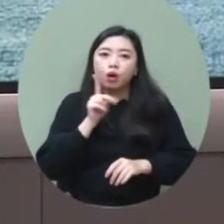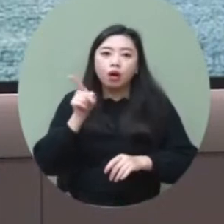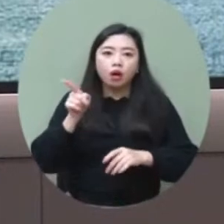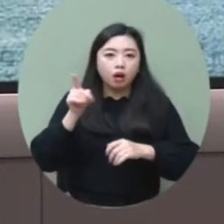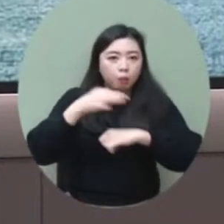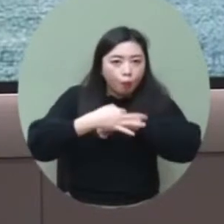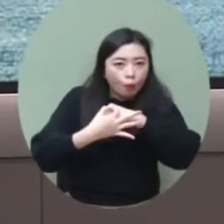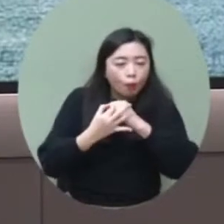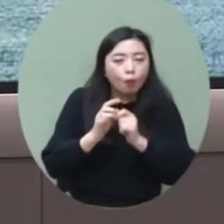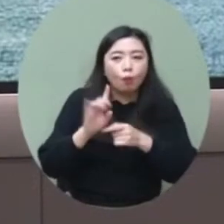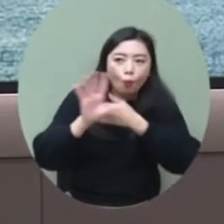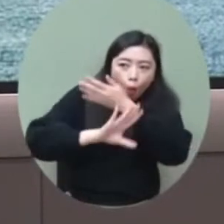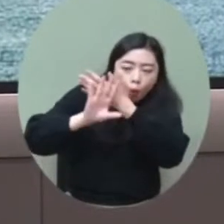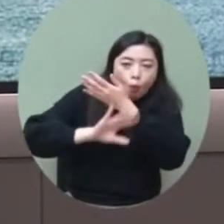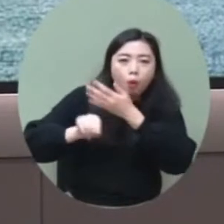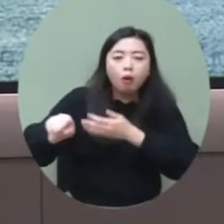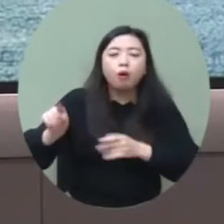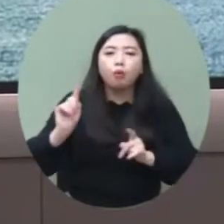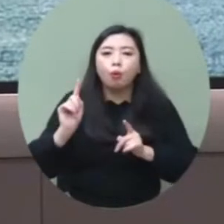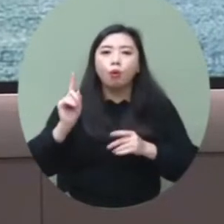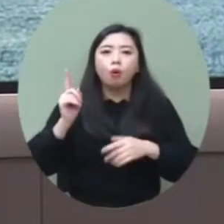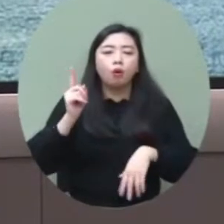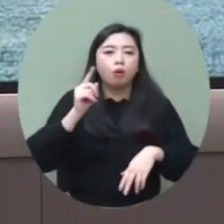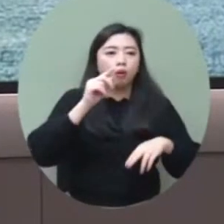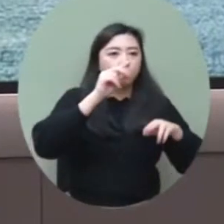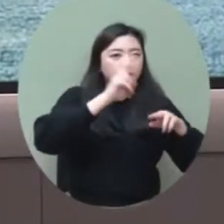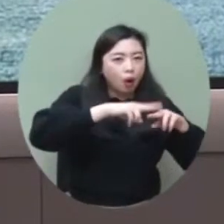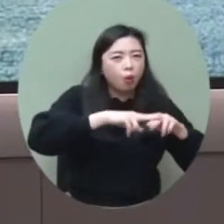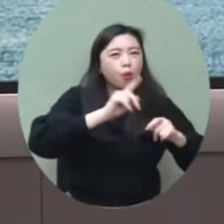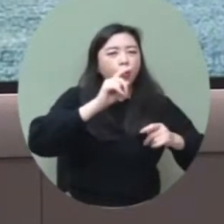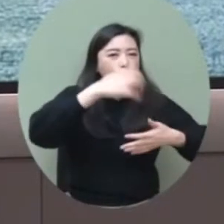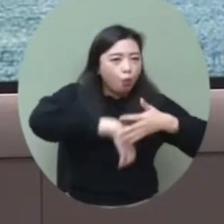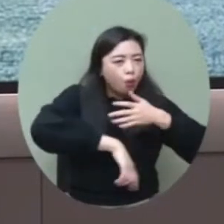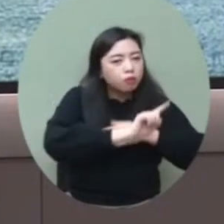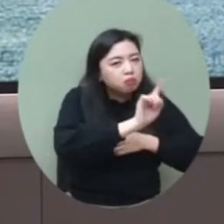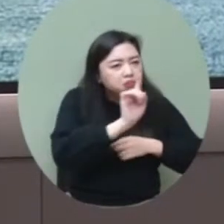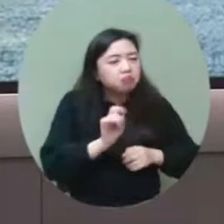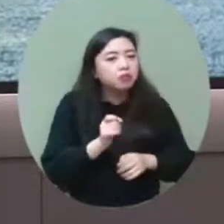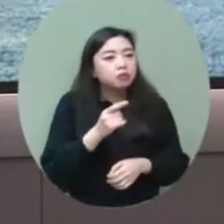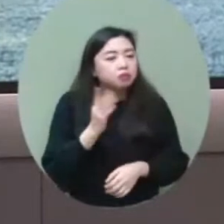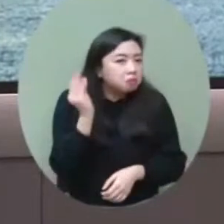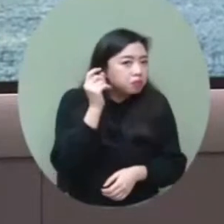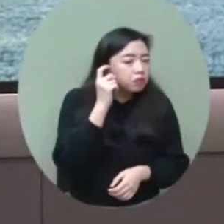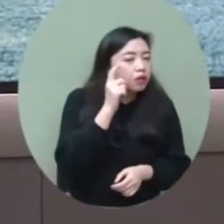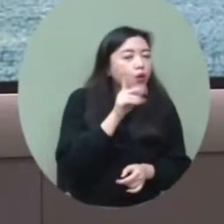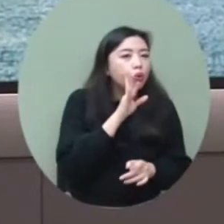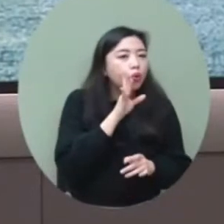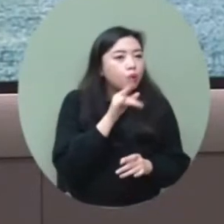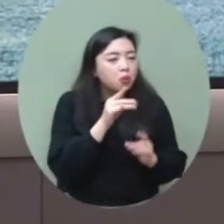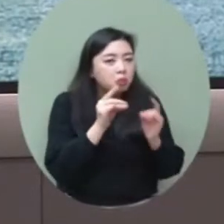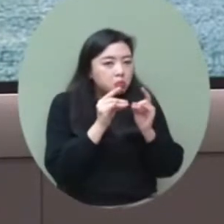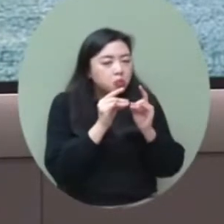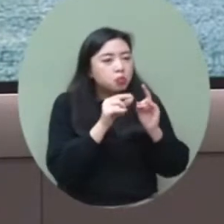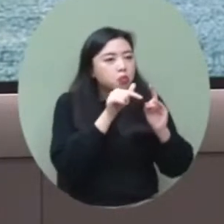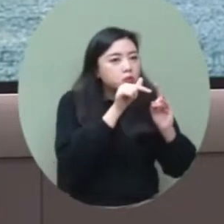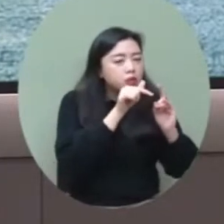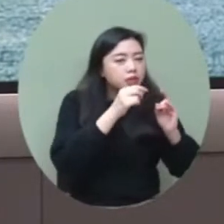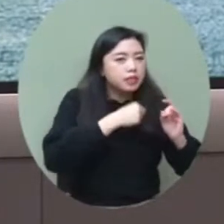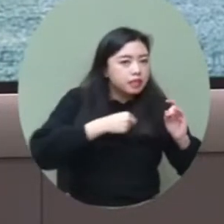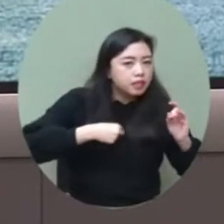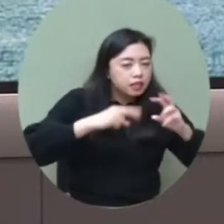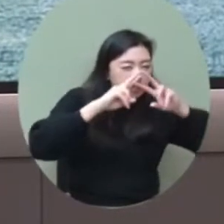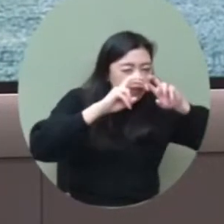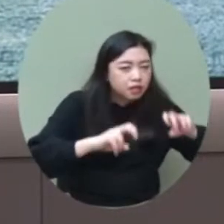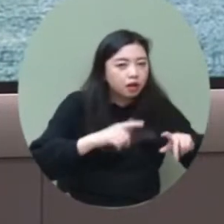our experts are monitoring the developments around the world as well as the mainland. If